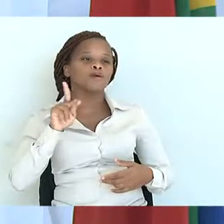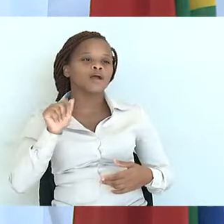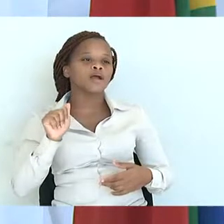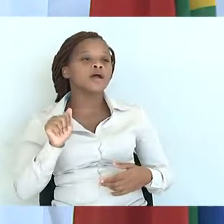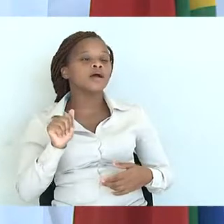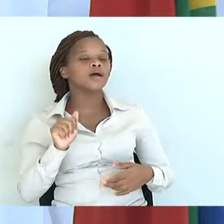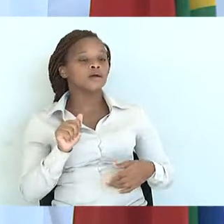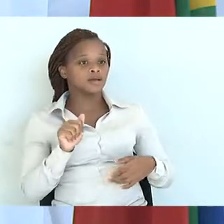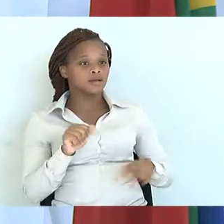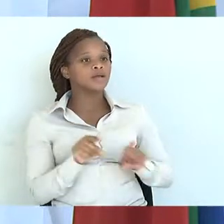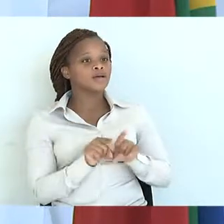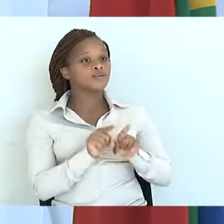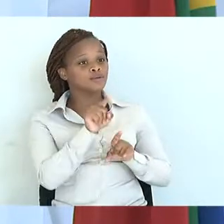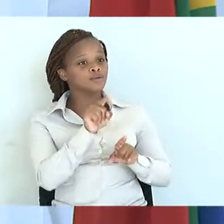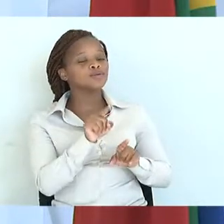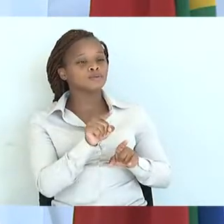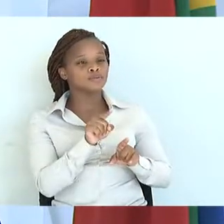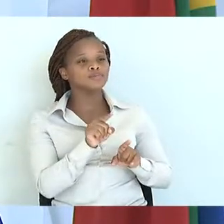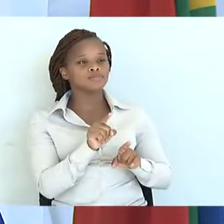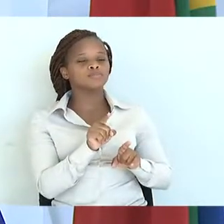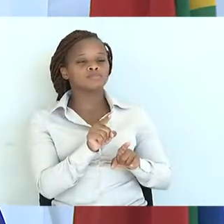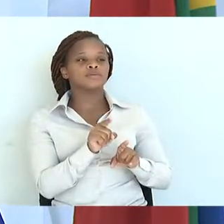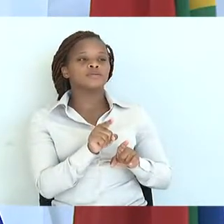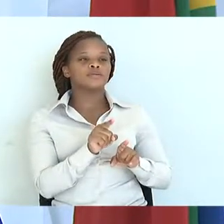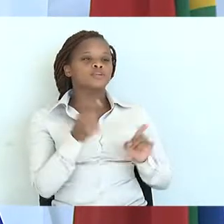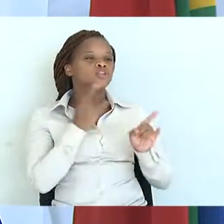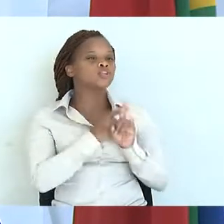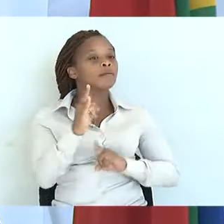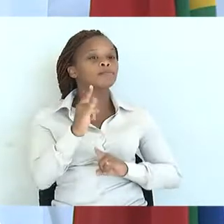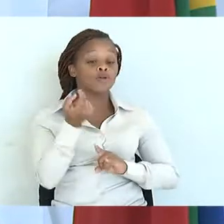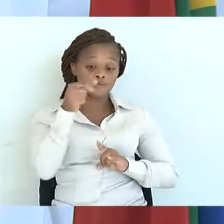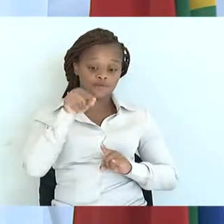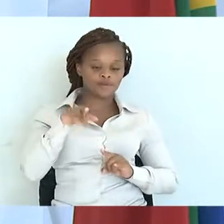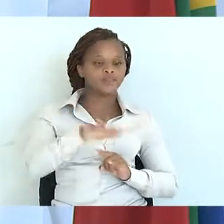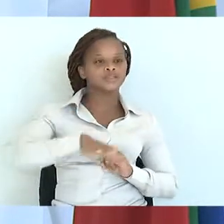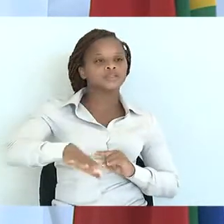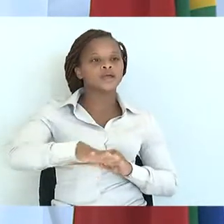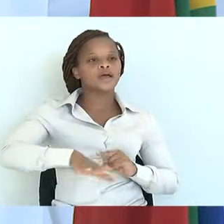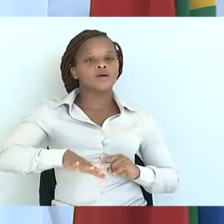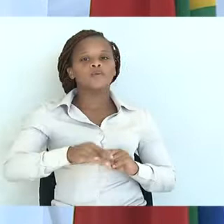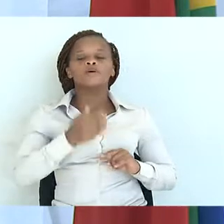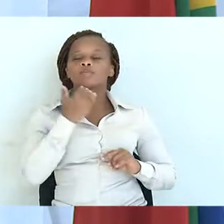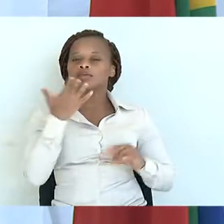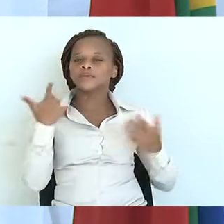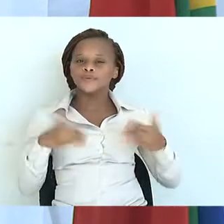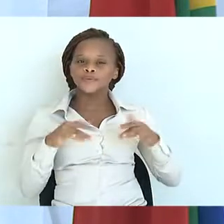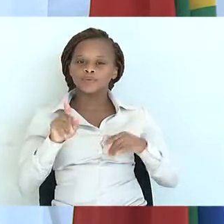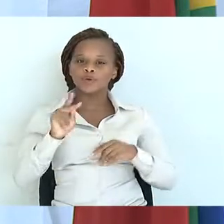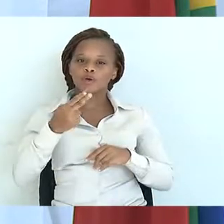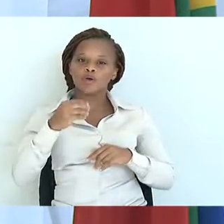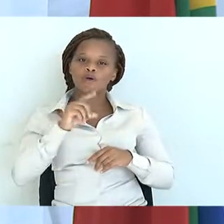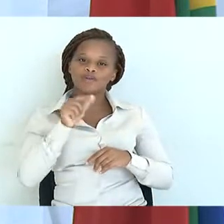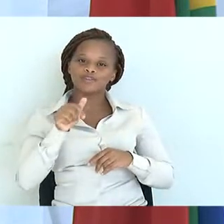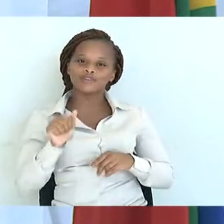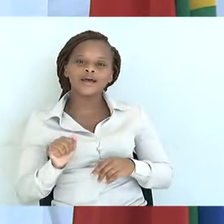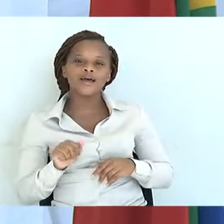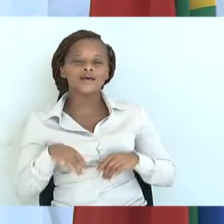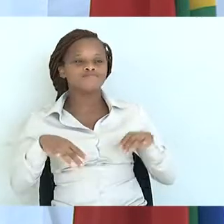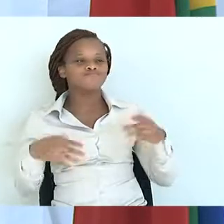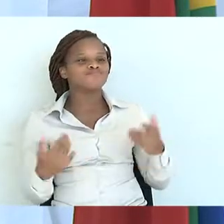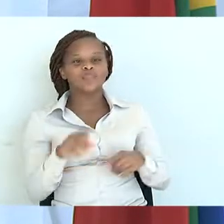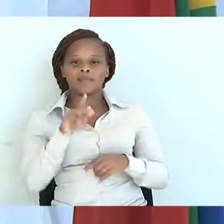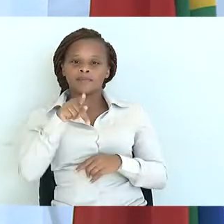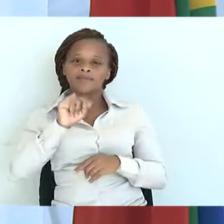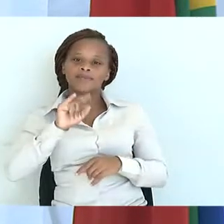who is also a champion of this district. Thank you, MEC Koza. Thank you, MEC